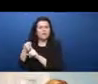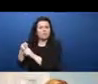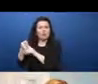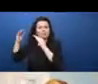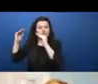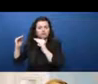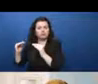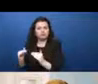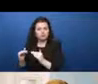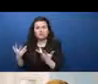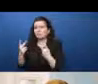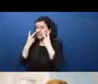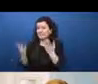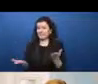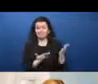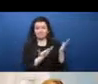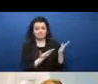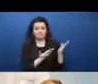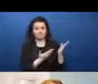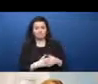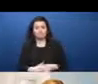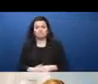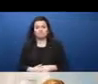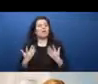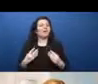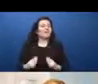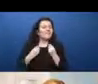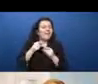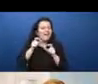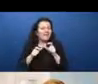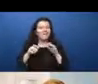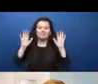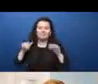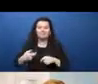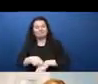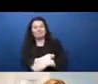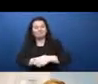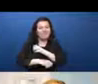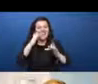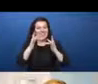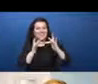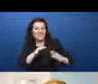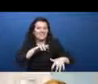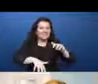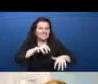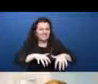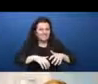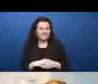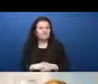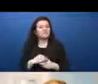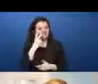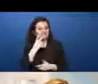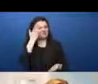We know that young people are enthusiastic embracers of the internet, and our numbers confirm that.